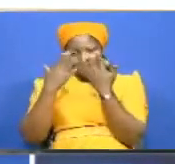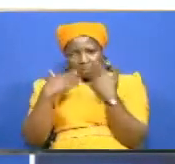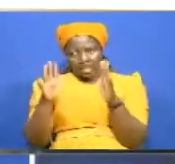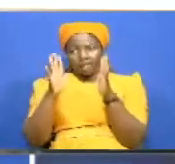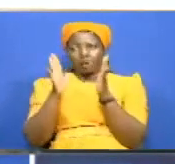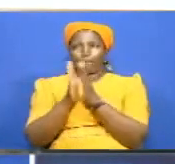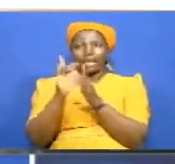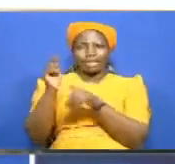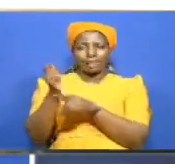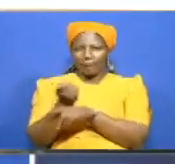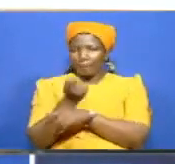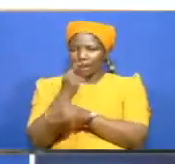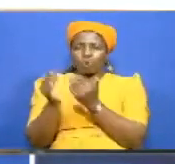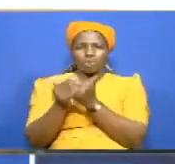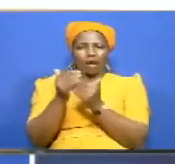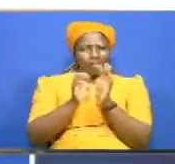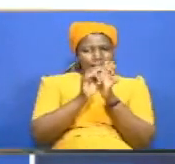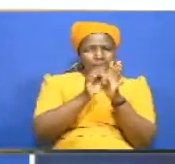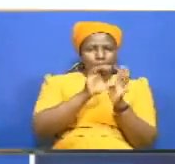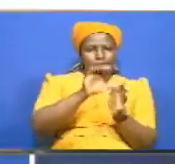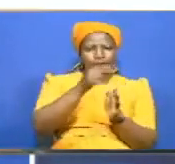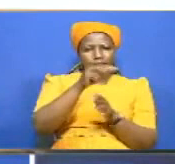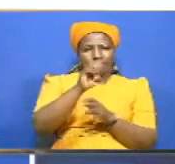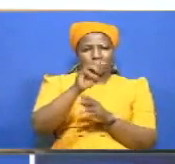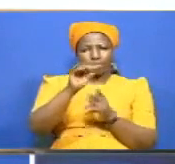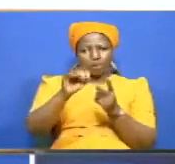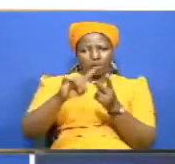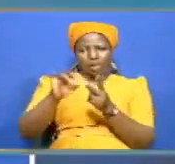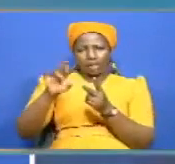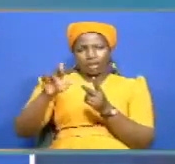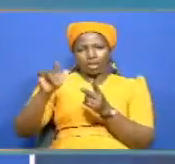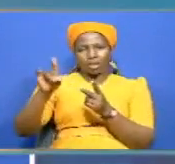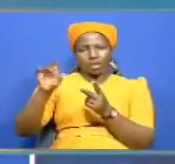of treatment like chemotherapy and radiotherapy. All right. Mm-hmm.